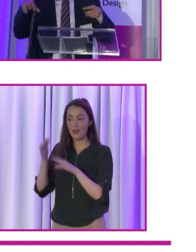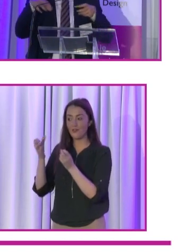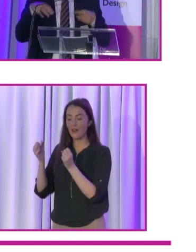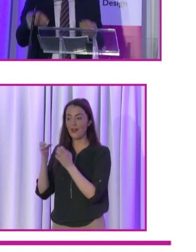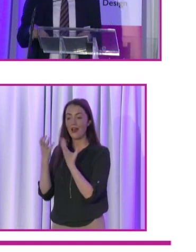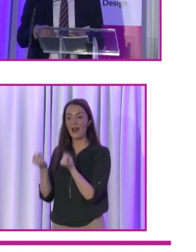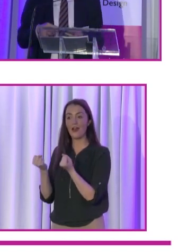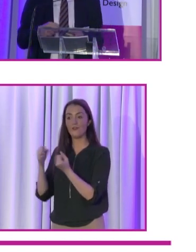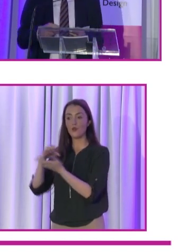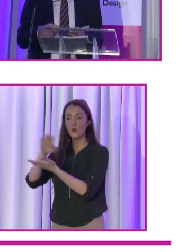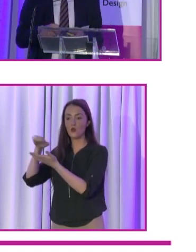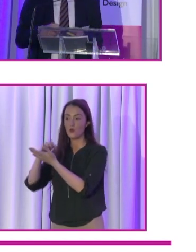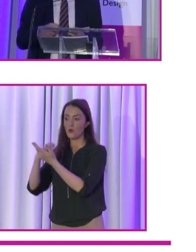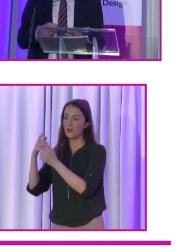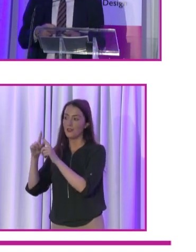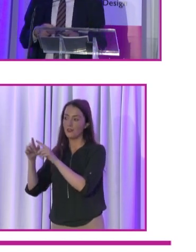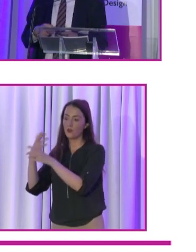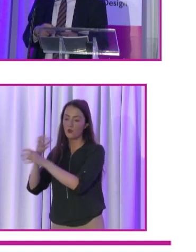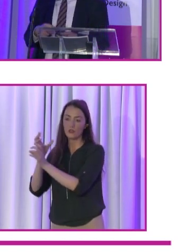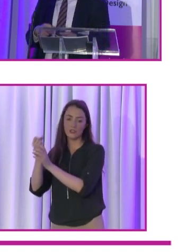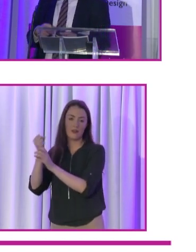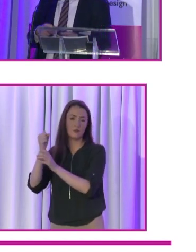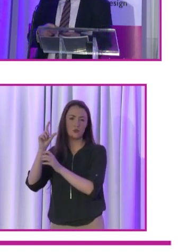have 27 different